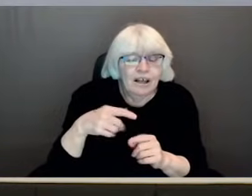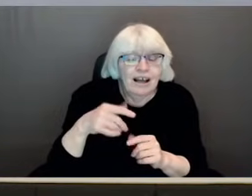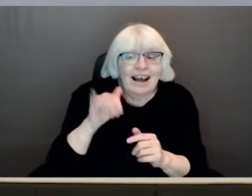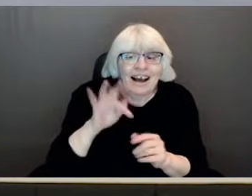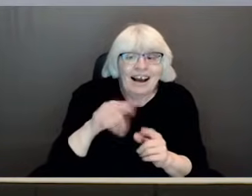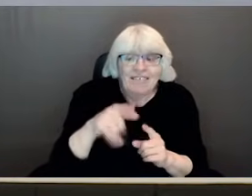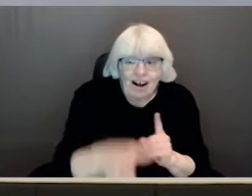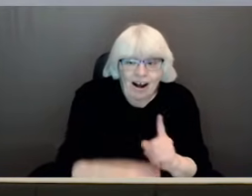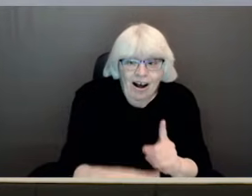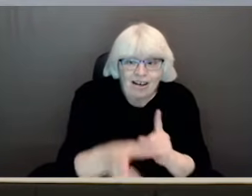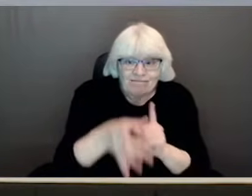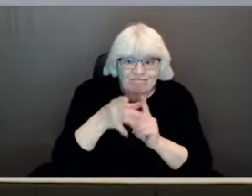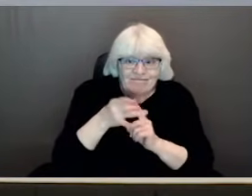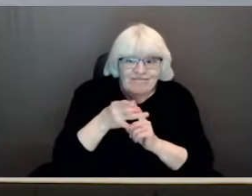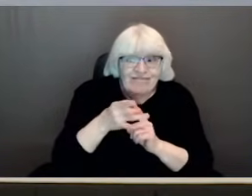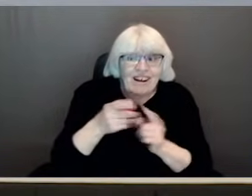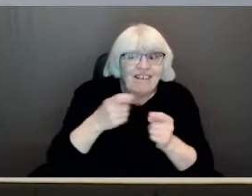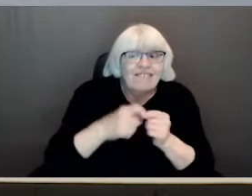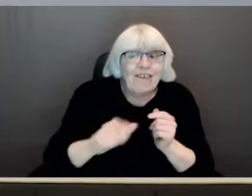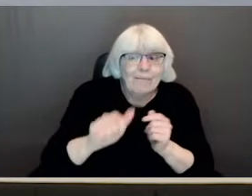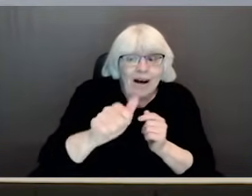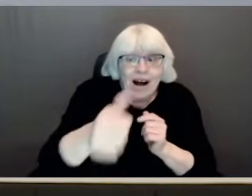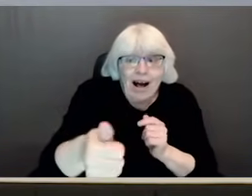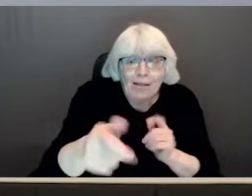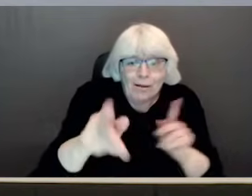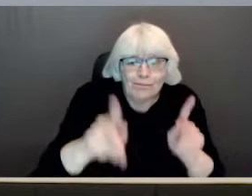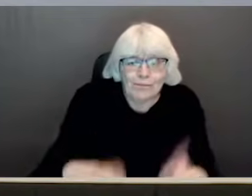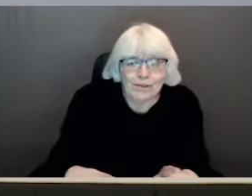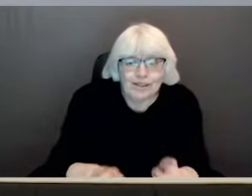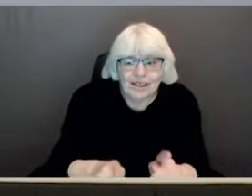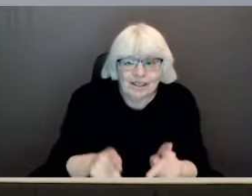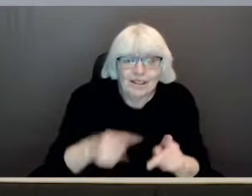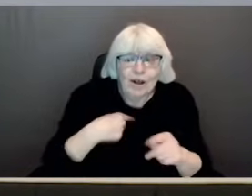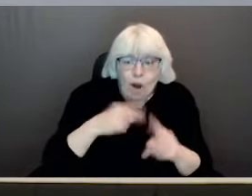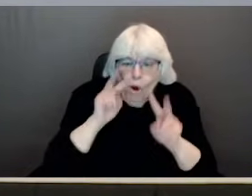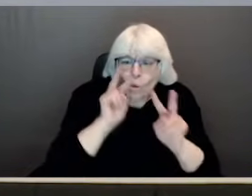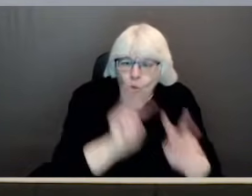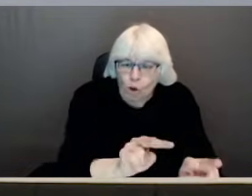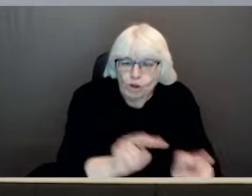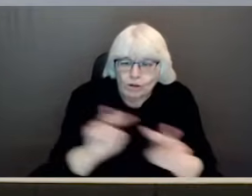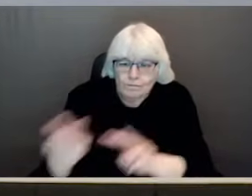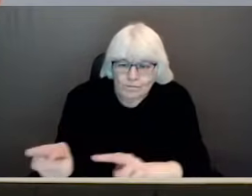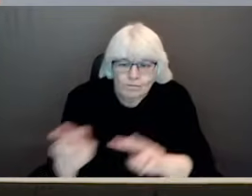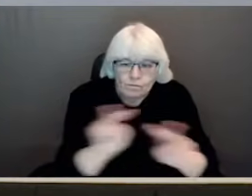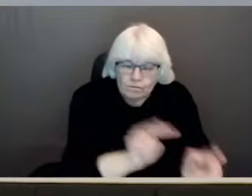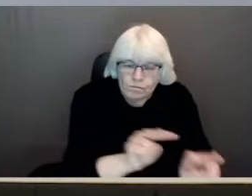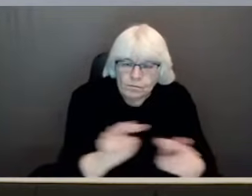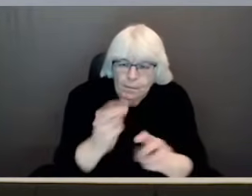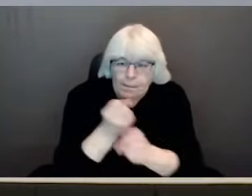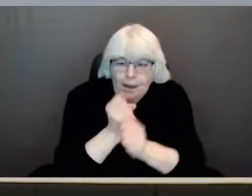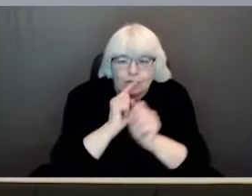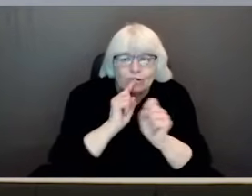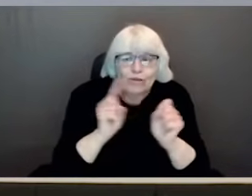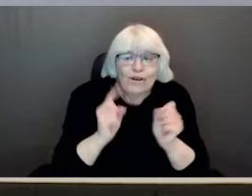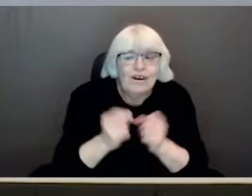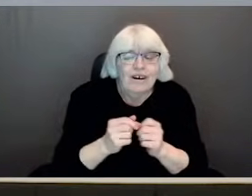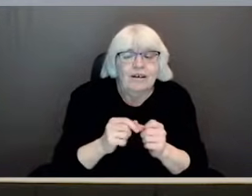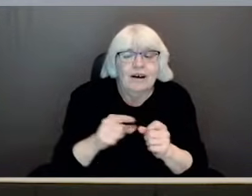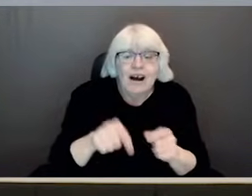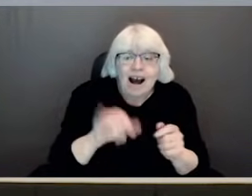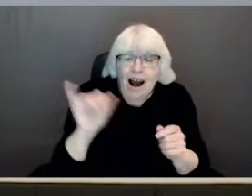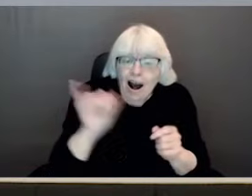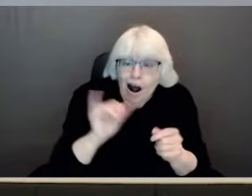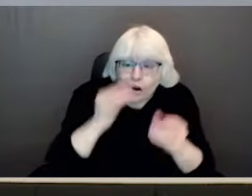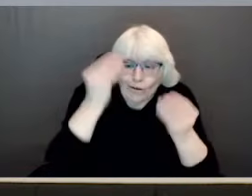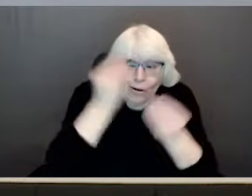of it is that we're just trying to message anyone who has symptoms too. It's really important that you might have gone away for the weekend, you felt fine when you